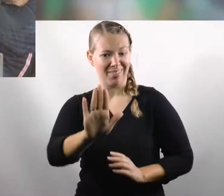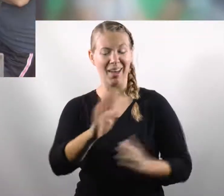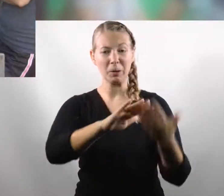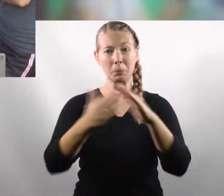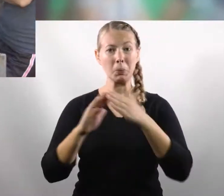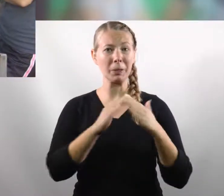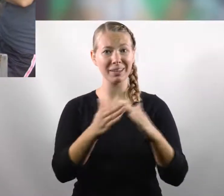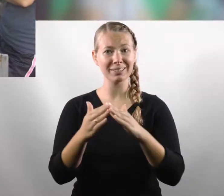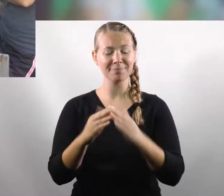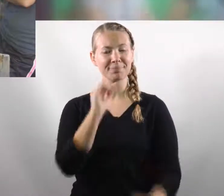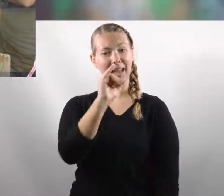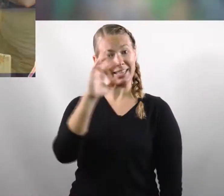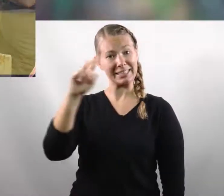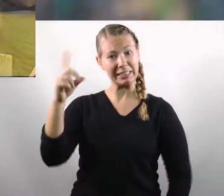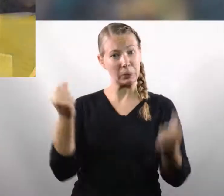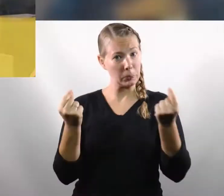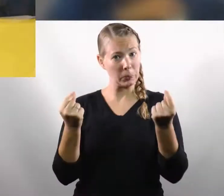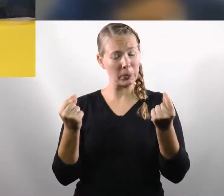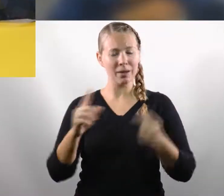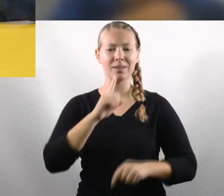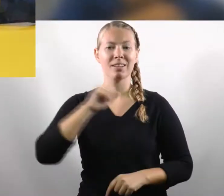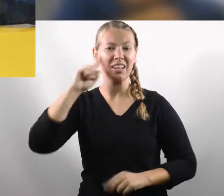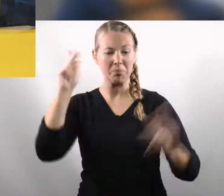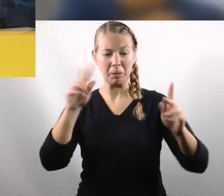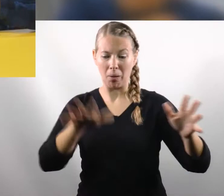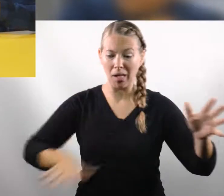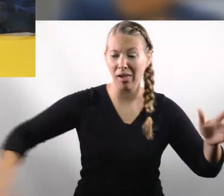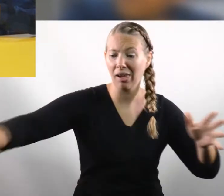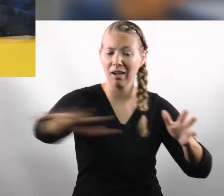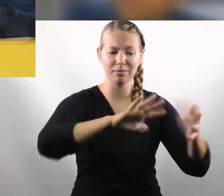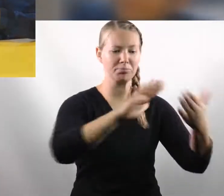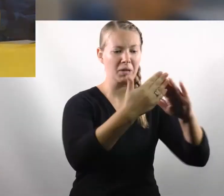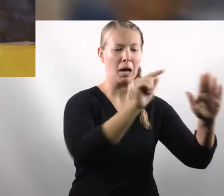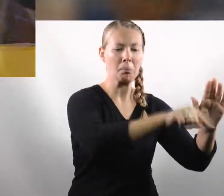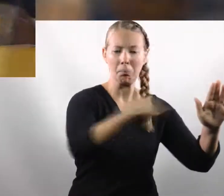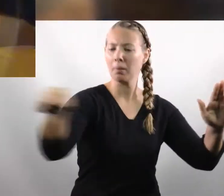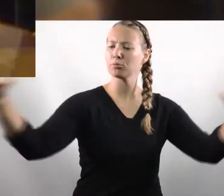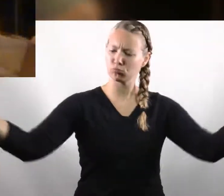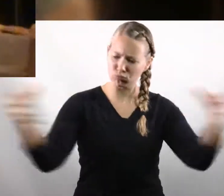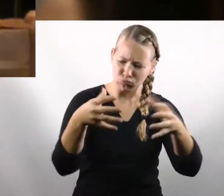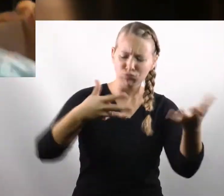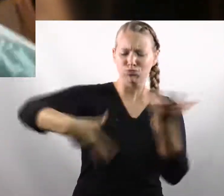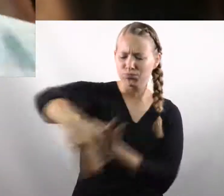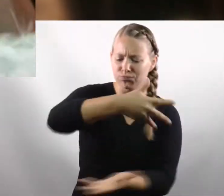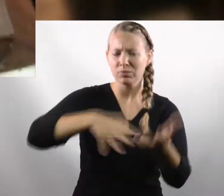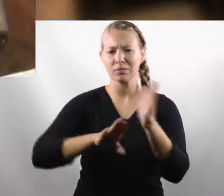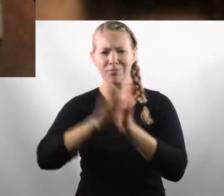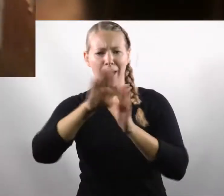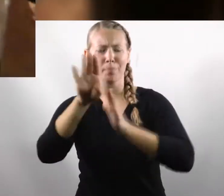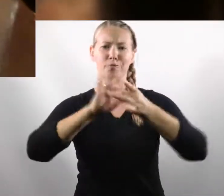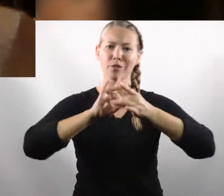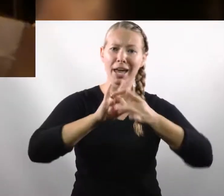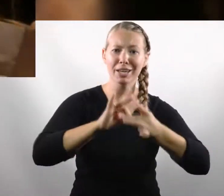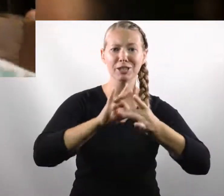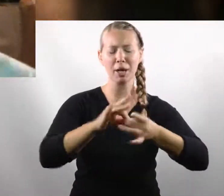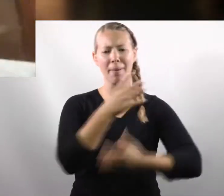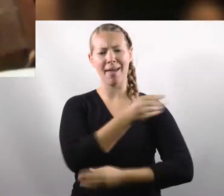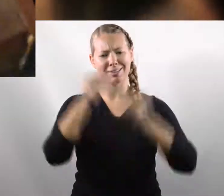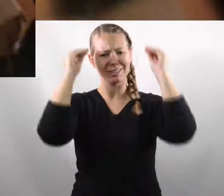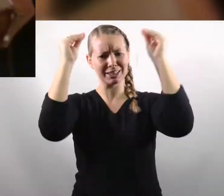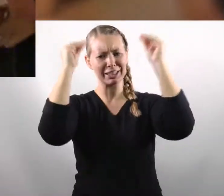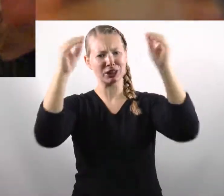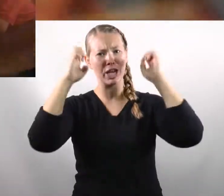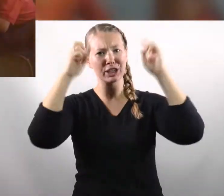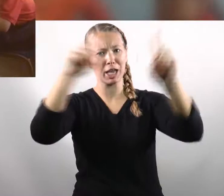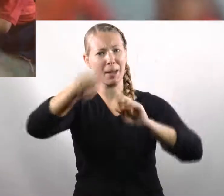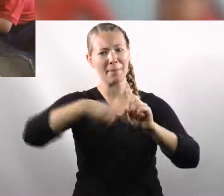ICCD, we bring the deaf together from numerous villages to build relationships with each other and provide support from a Christian